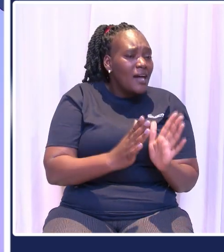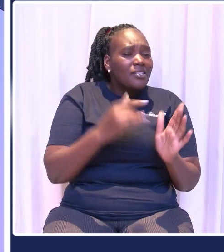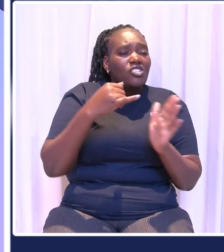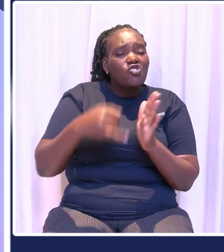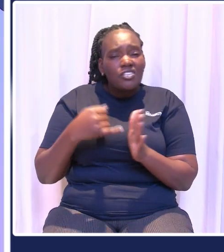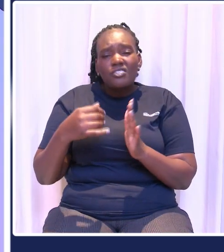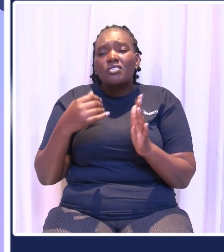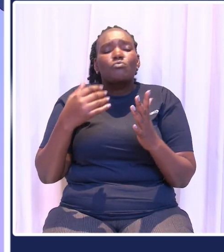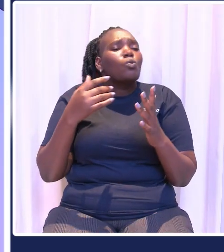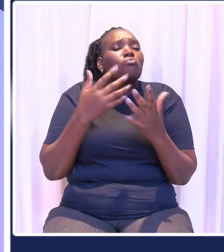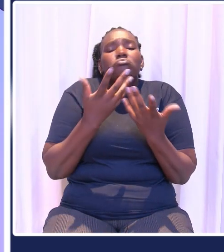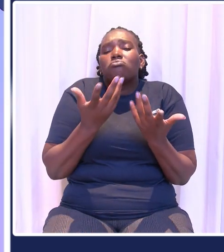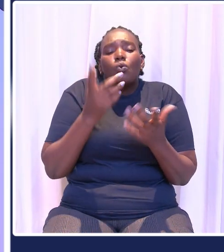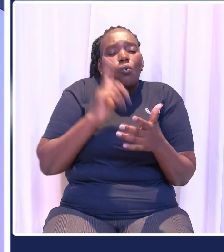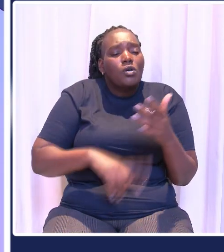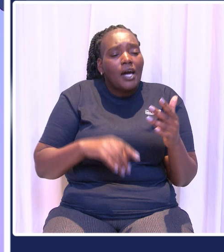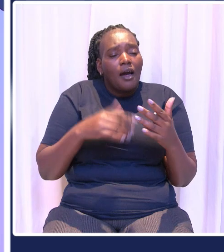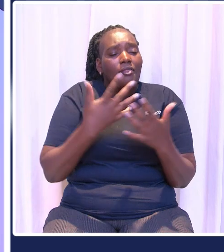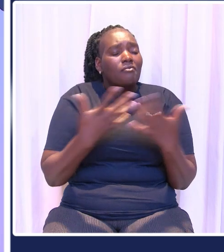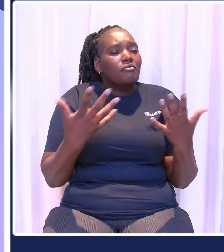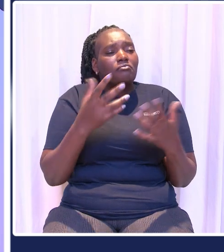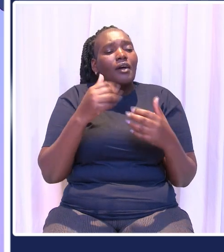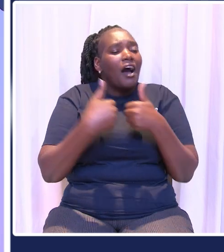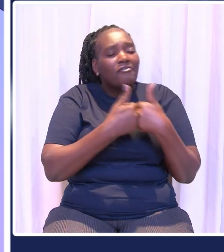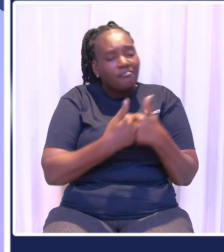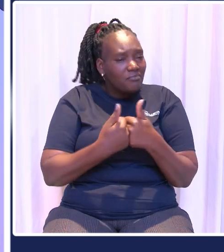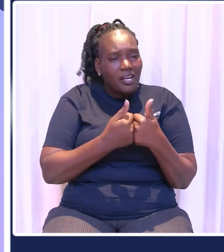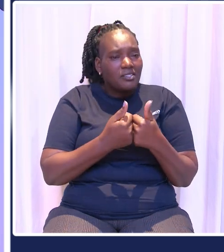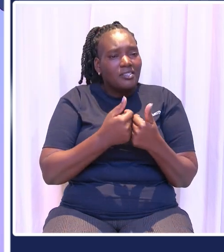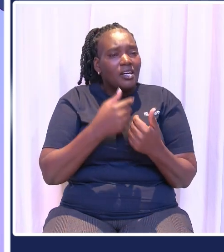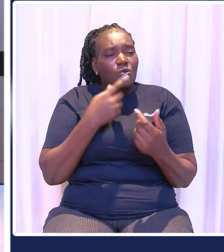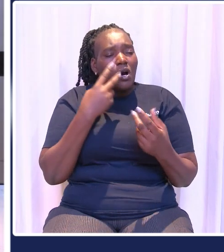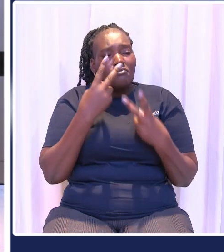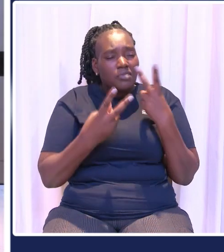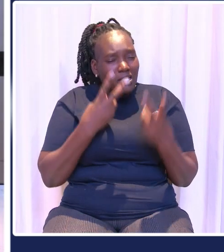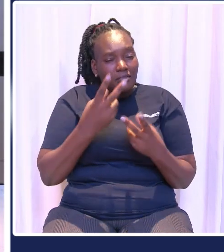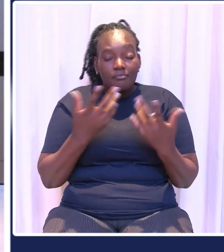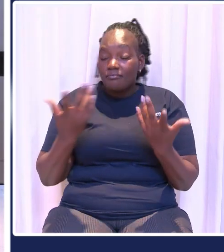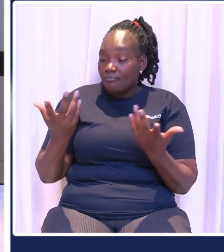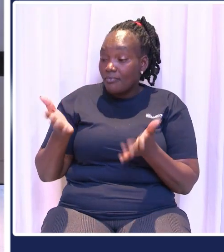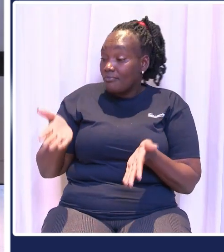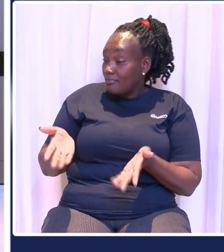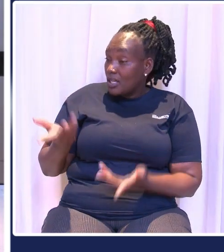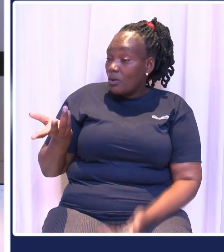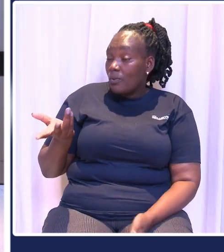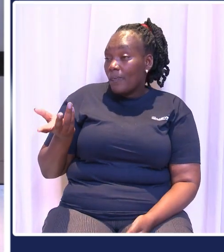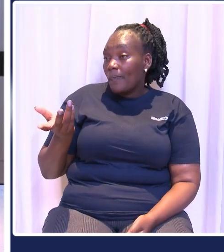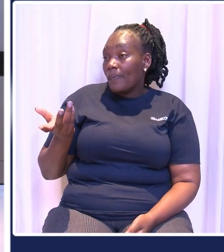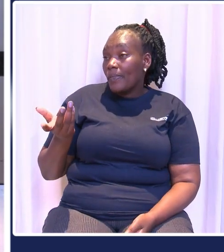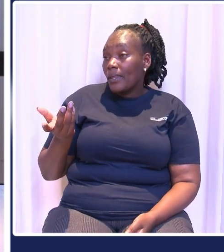of, what is it looking like in terms of challenges that you're seeing? Yeah, look,